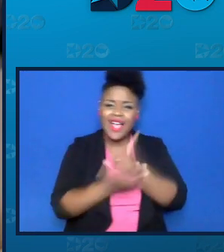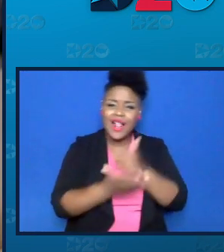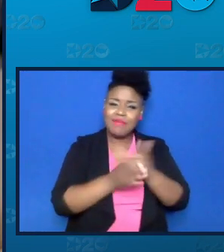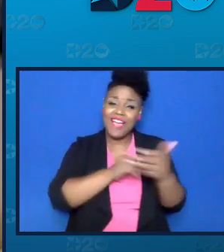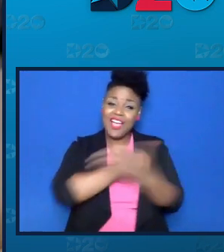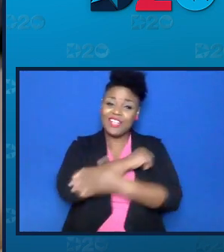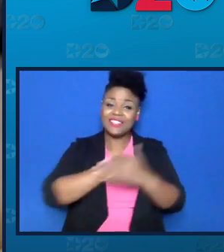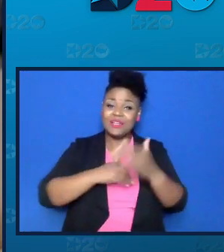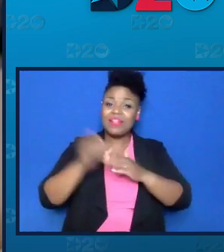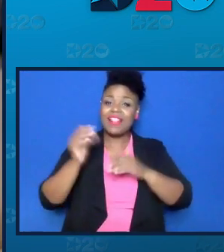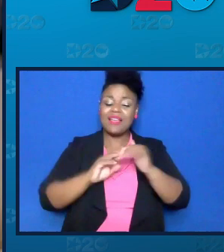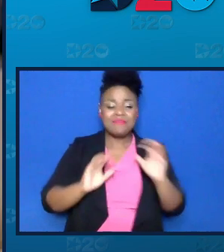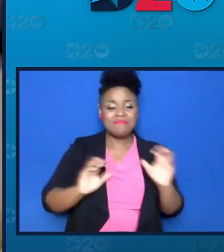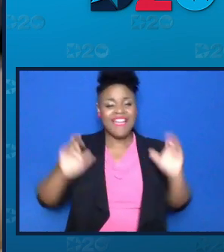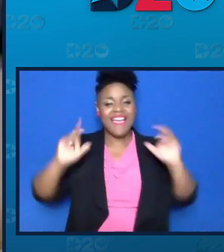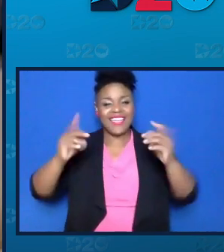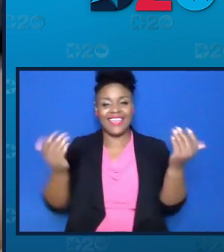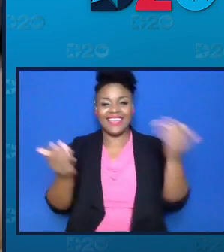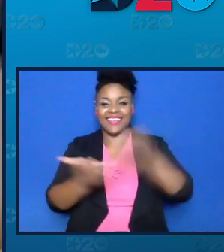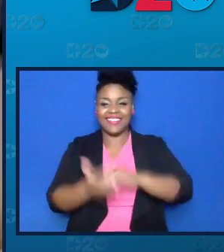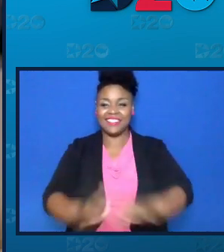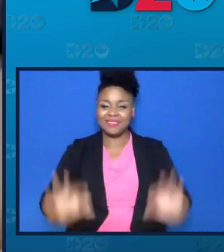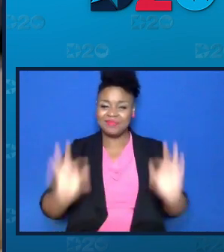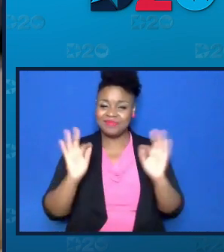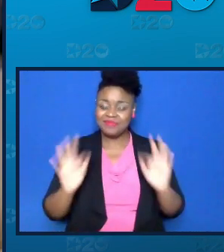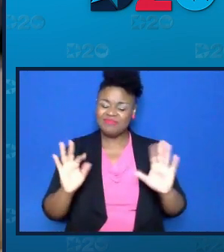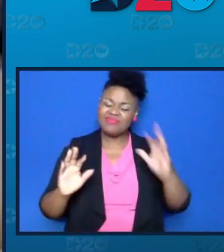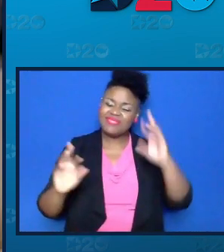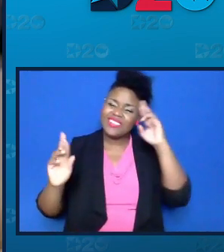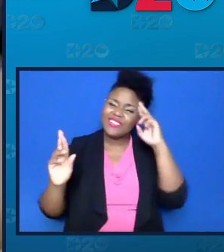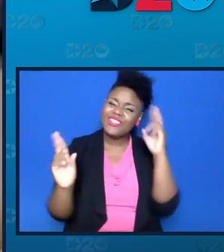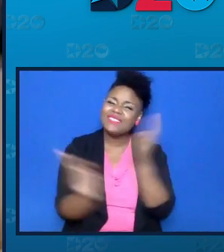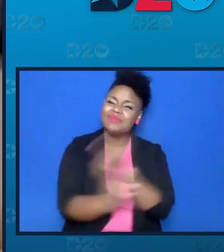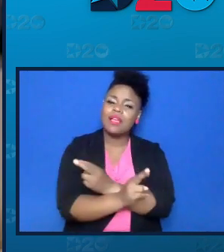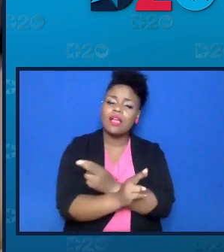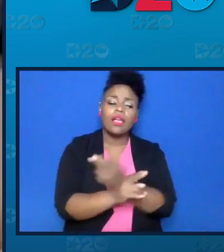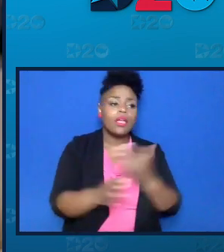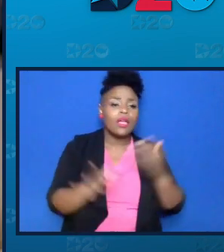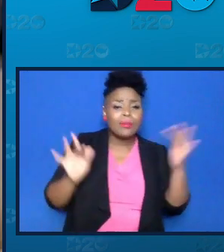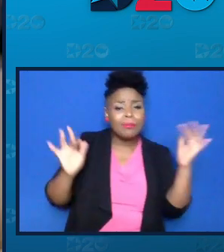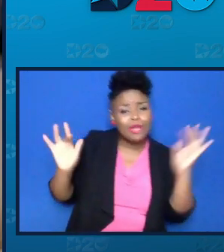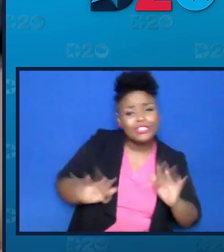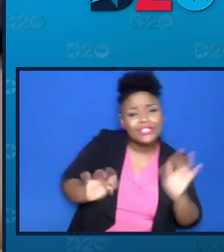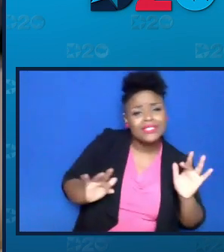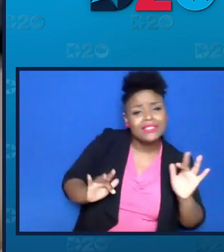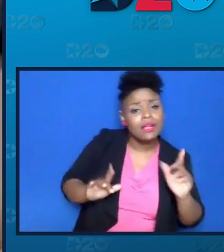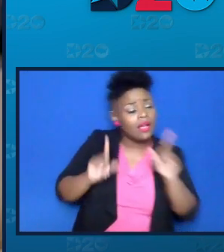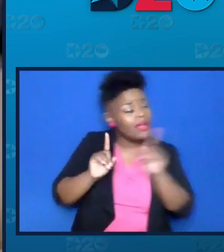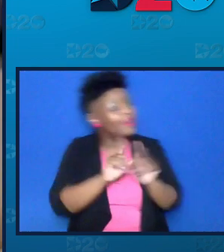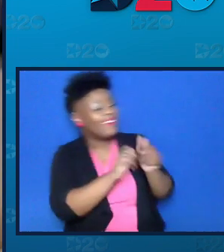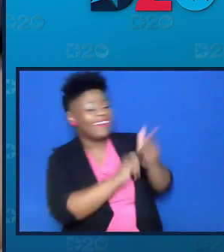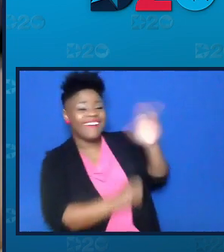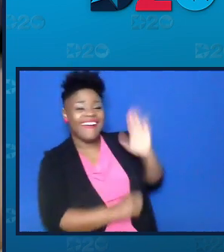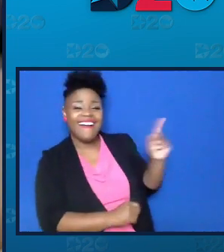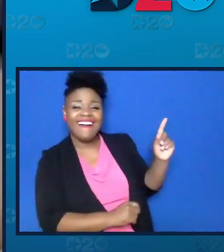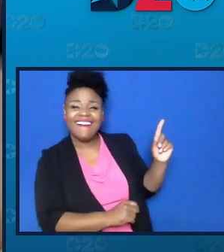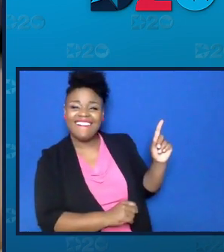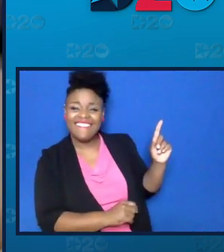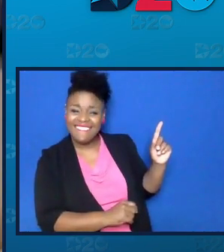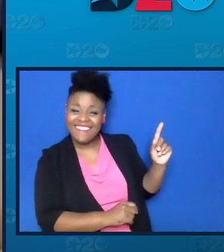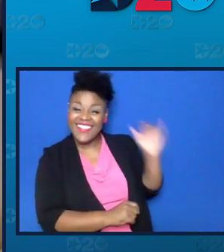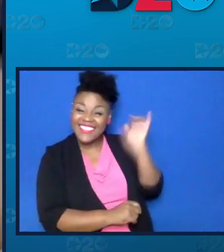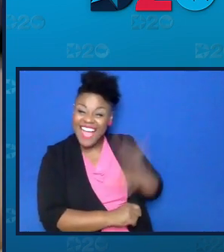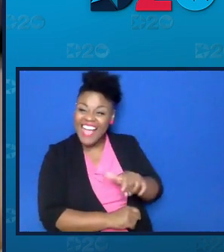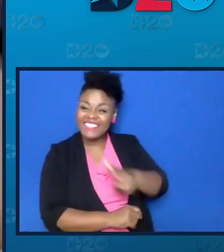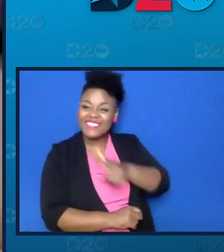do justice, love mercy, and walk humbly with our God. Joe Biden will be that president. Joe's always known this